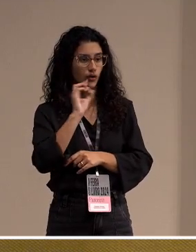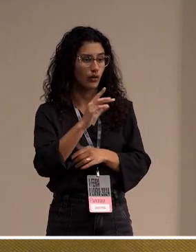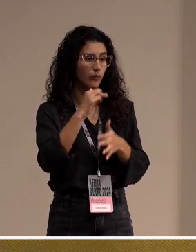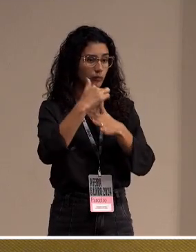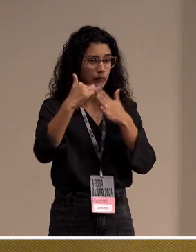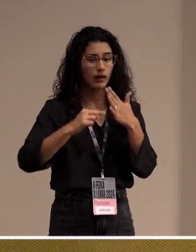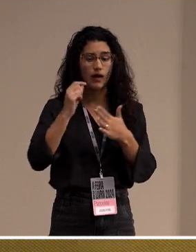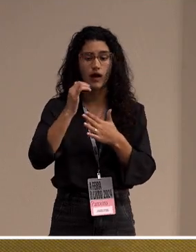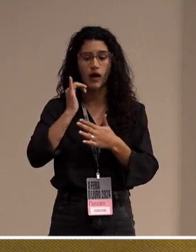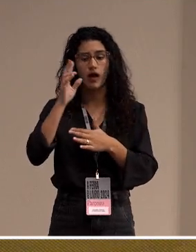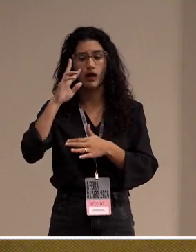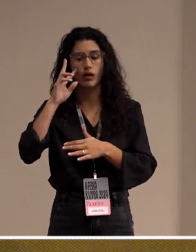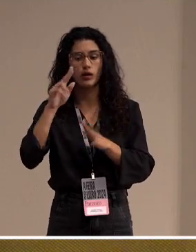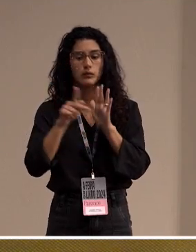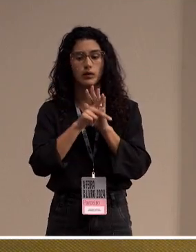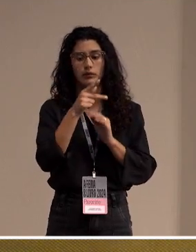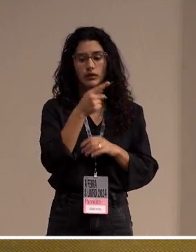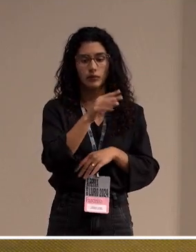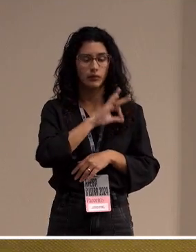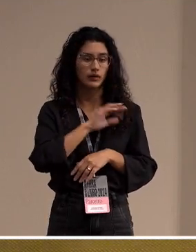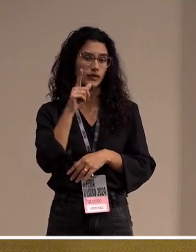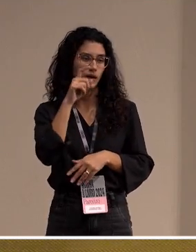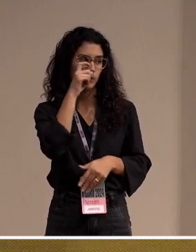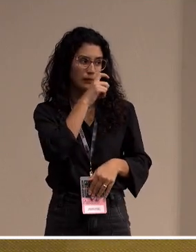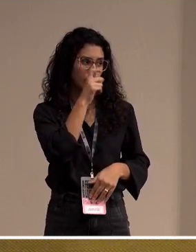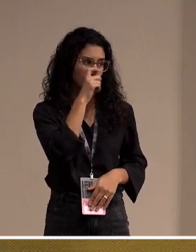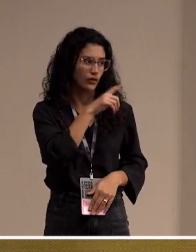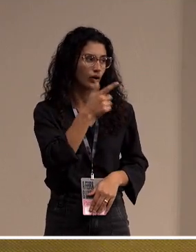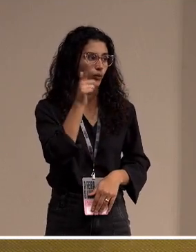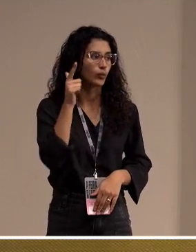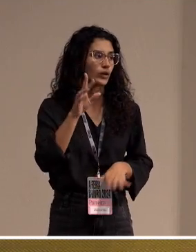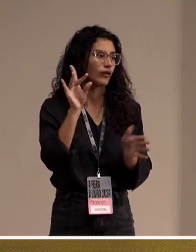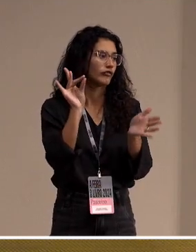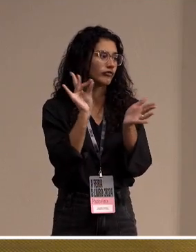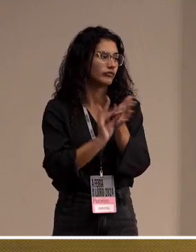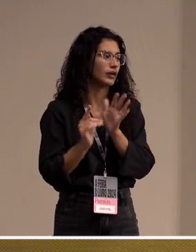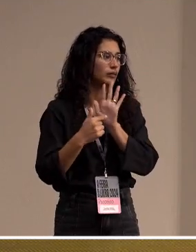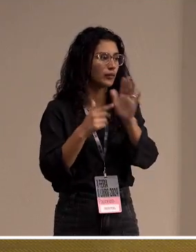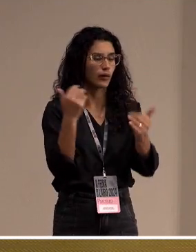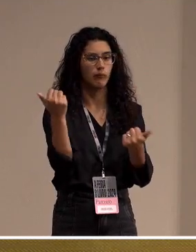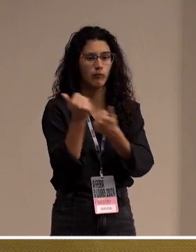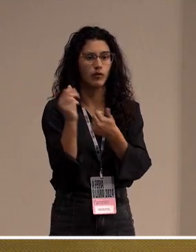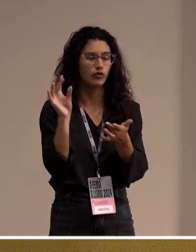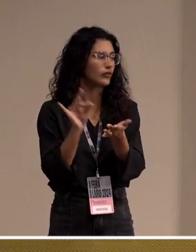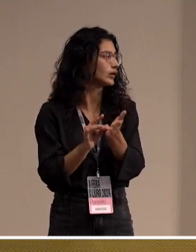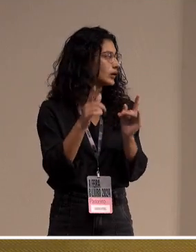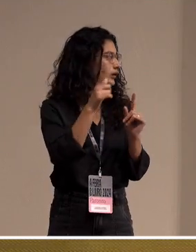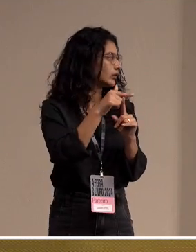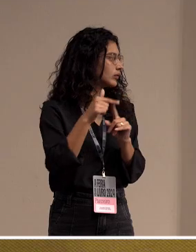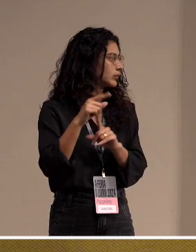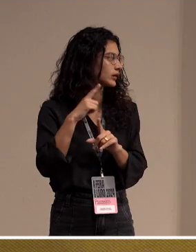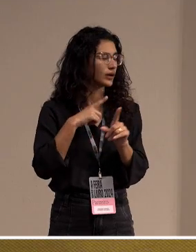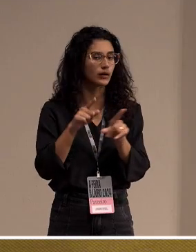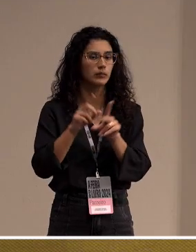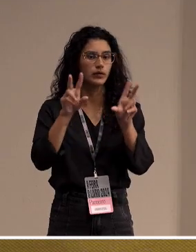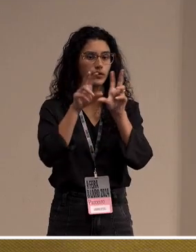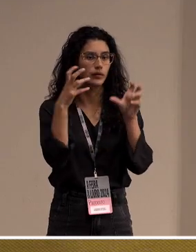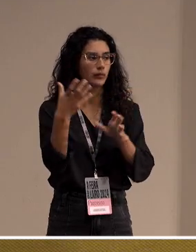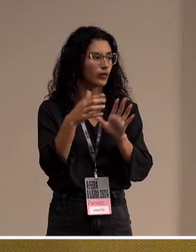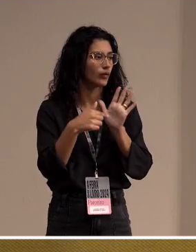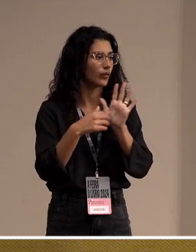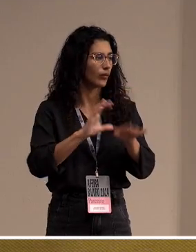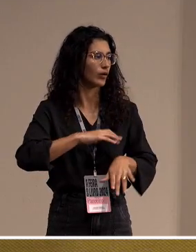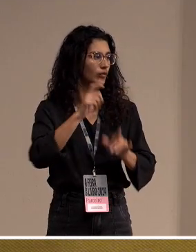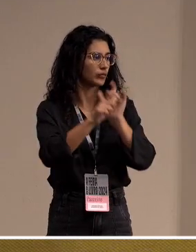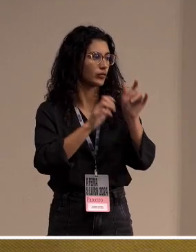falsehood. It is a lie. There are no facts to support those assertions. And what I want to encourage people to do is to not